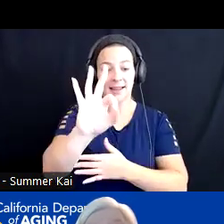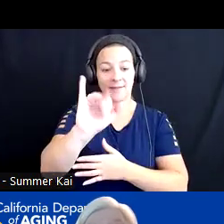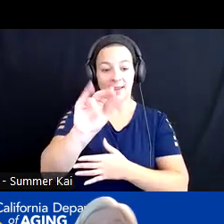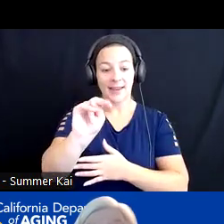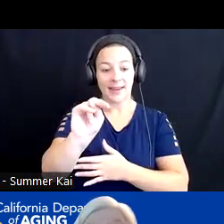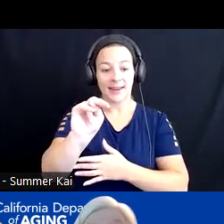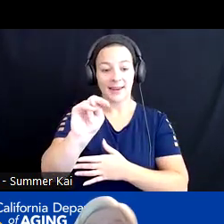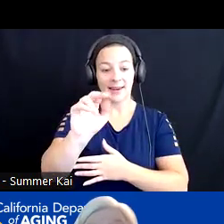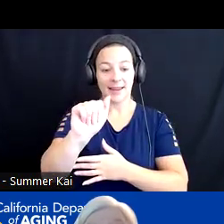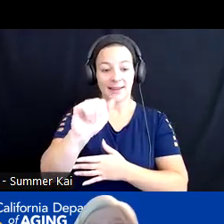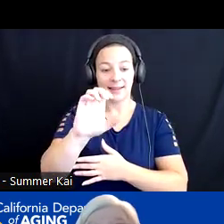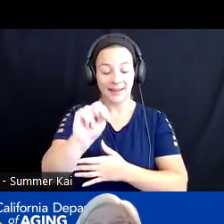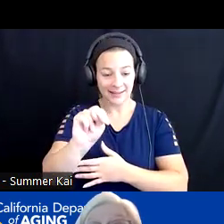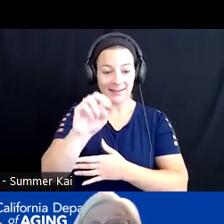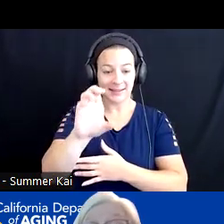that's